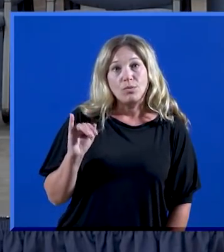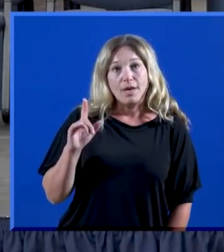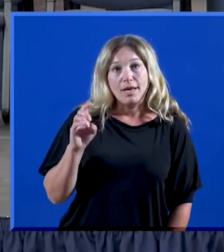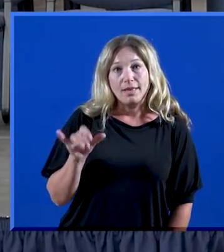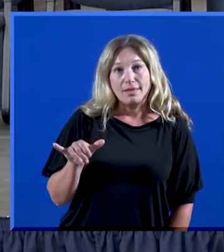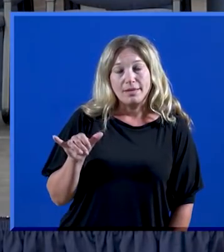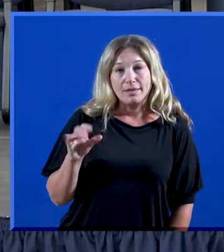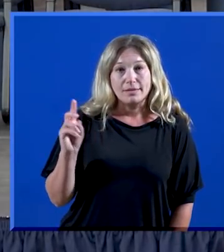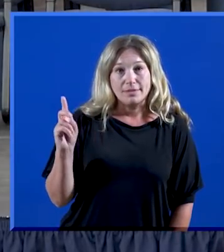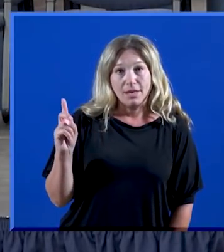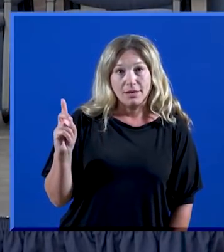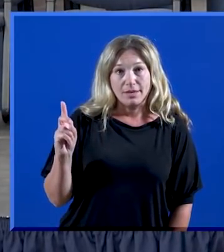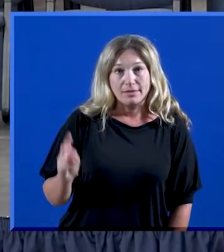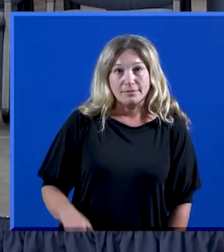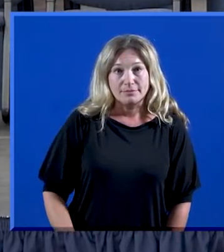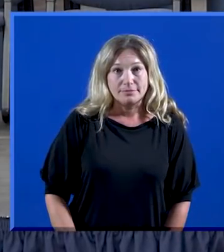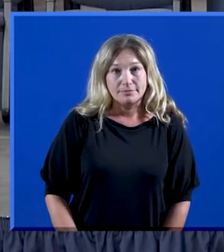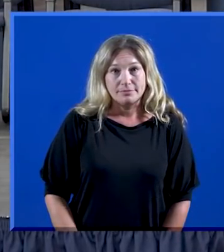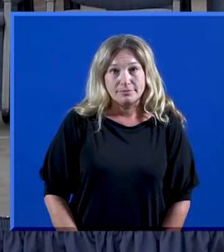Riley Duncan.